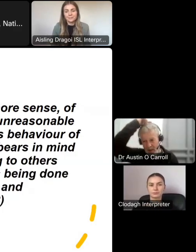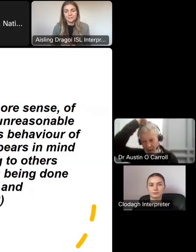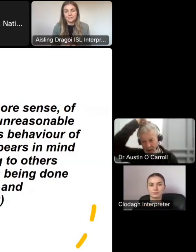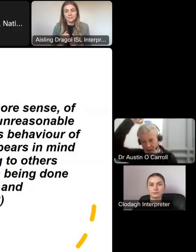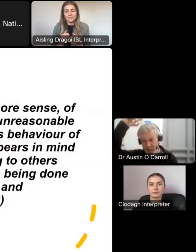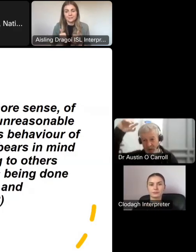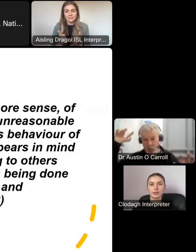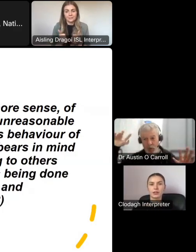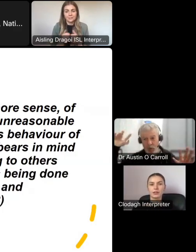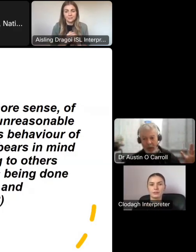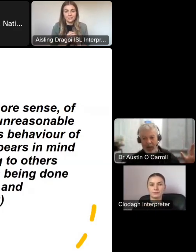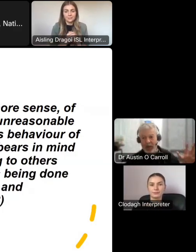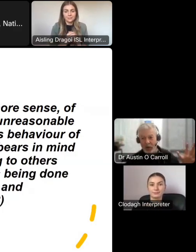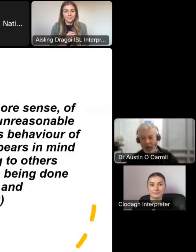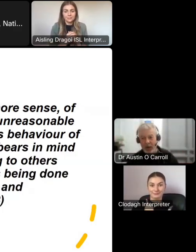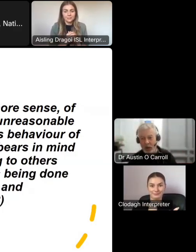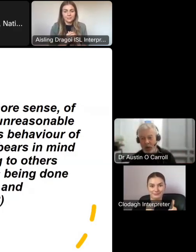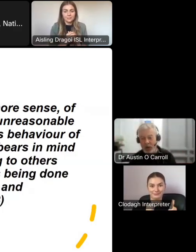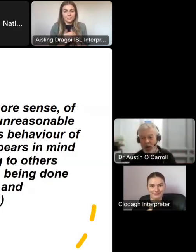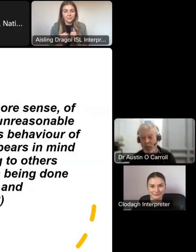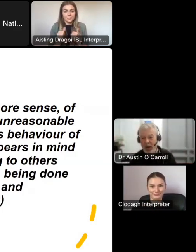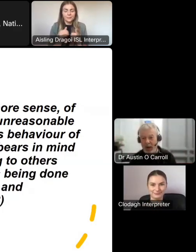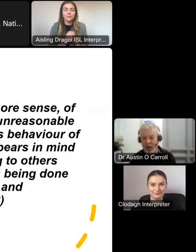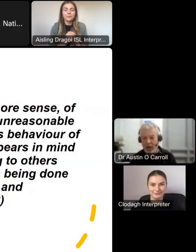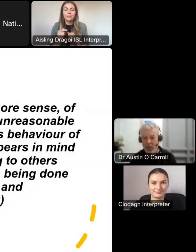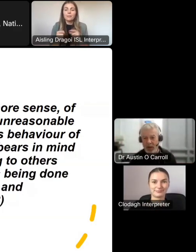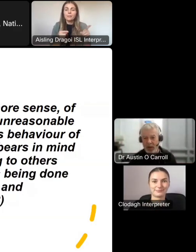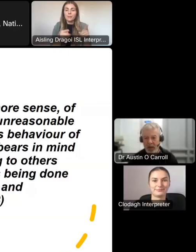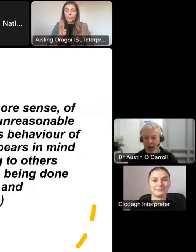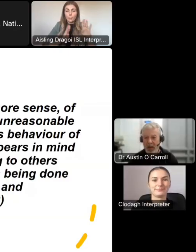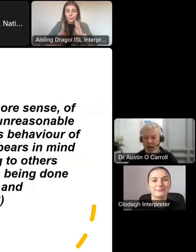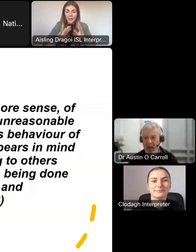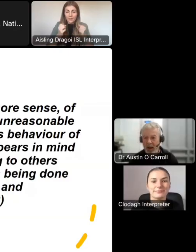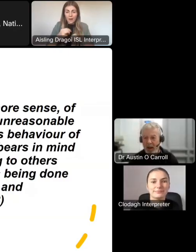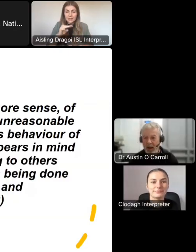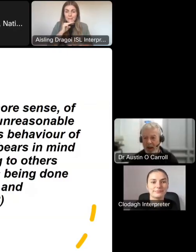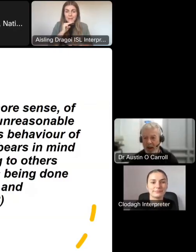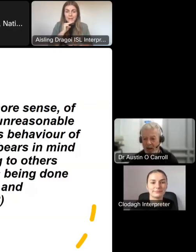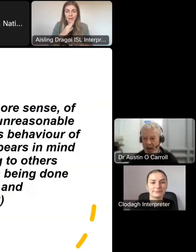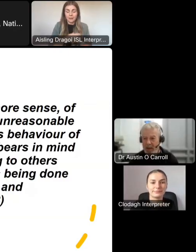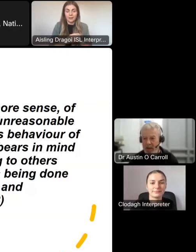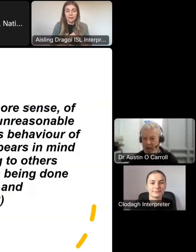meaning. If there's one message I'm going to get across to you, is behavior has meaning.